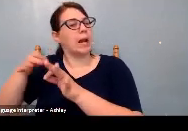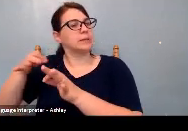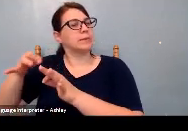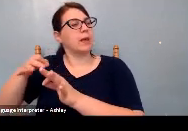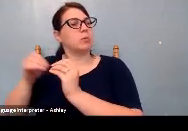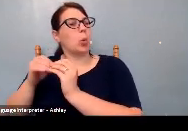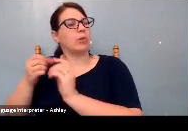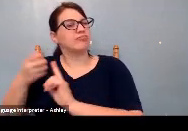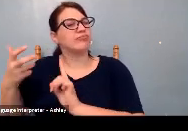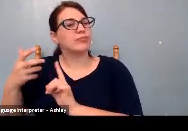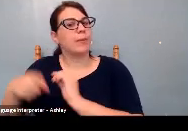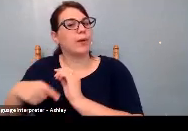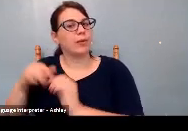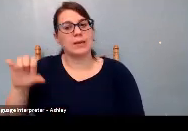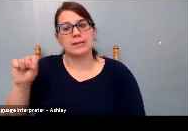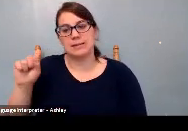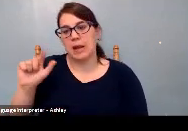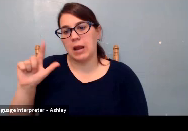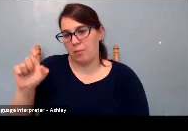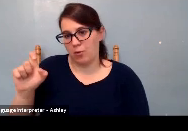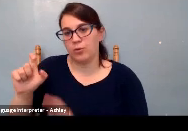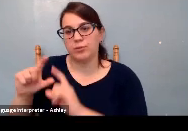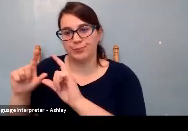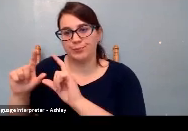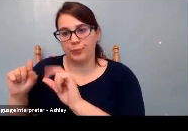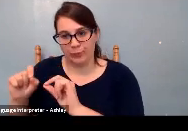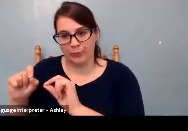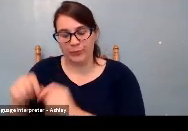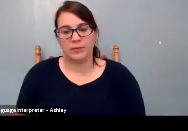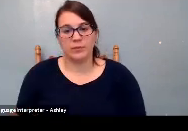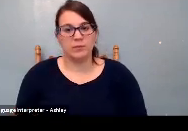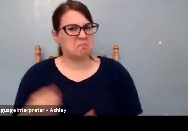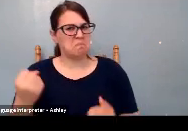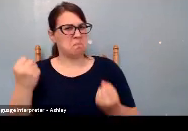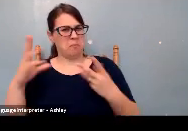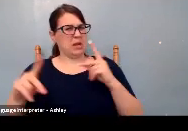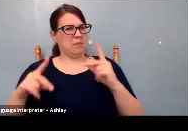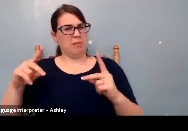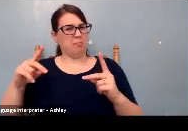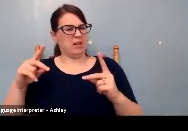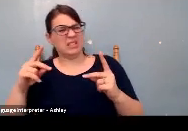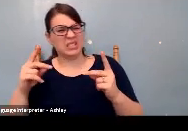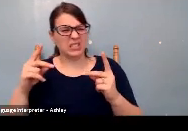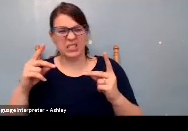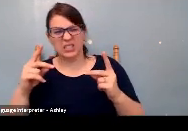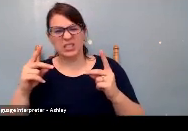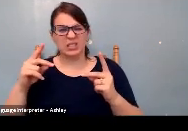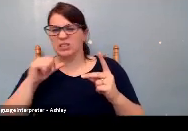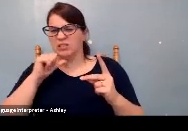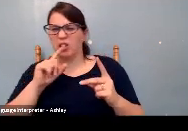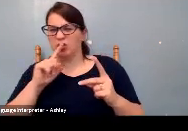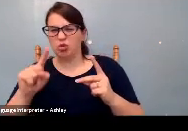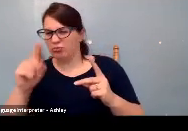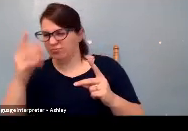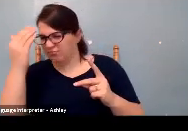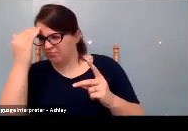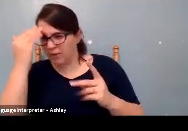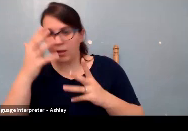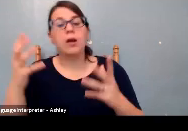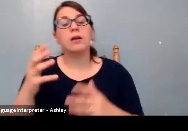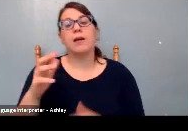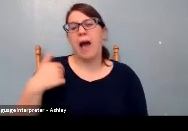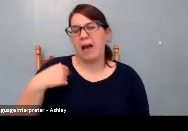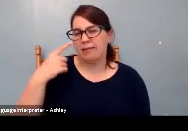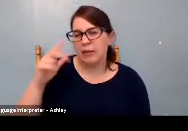A lot of people don't. I believe at this point we have about 35% of WVABLE account owners that actually use